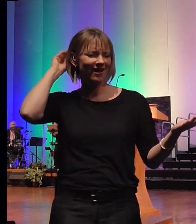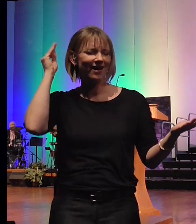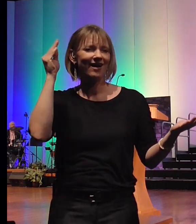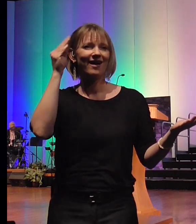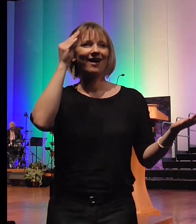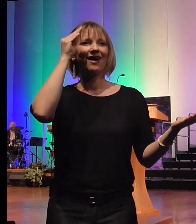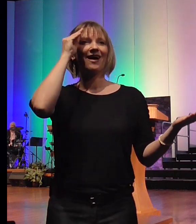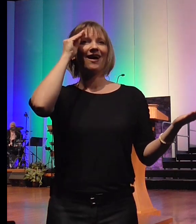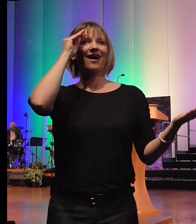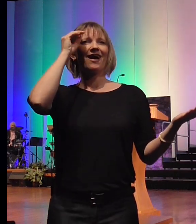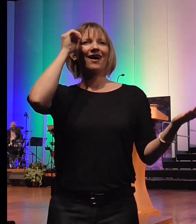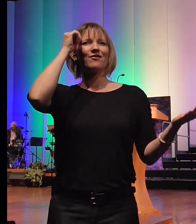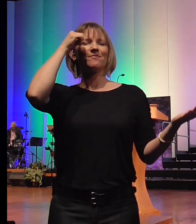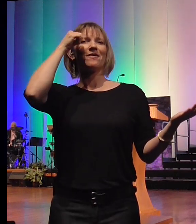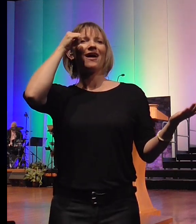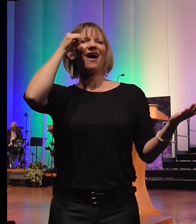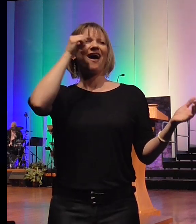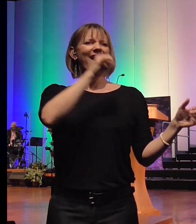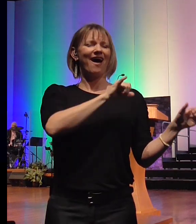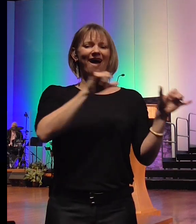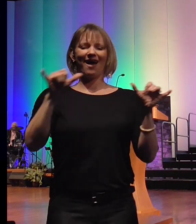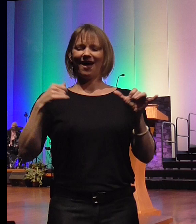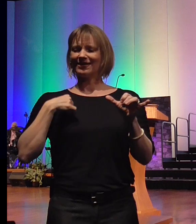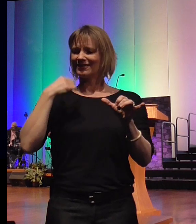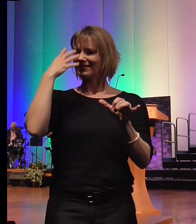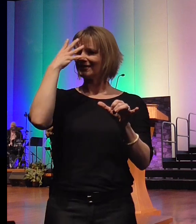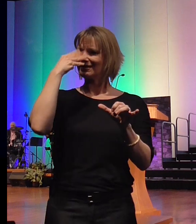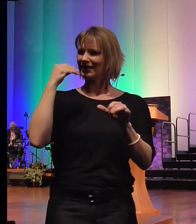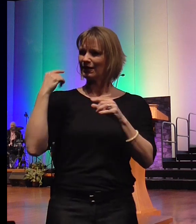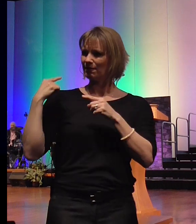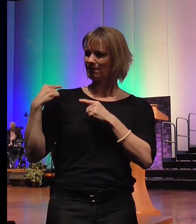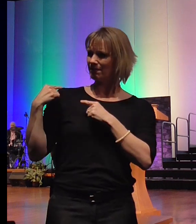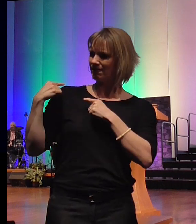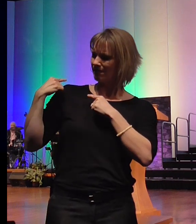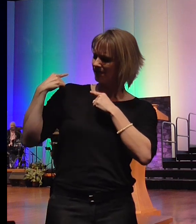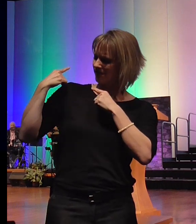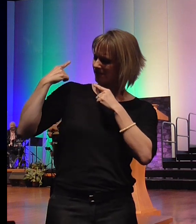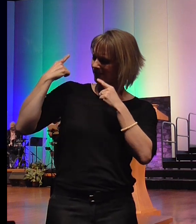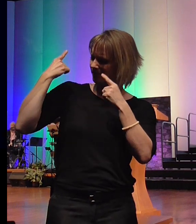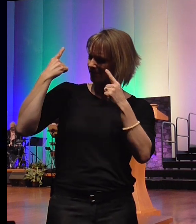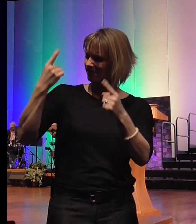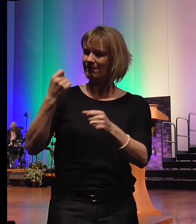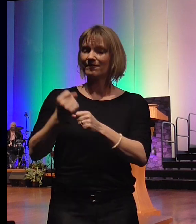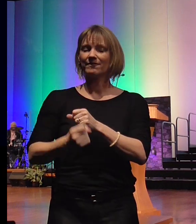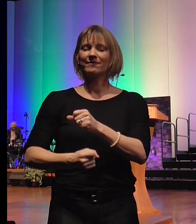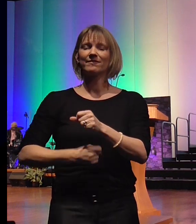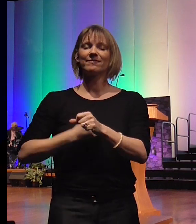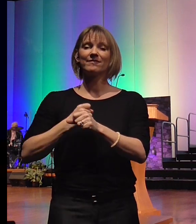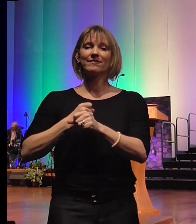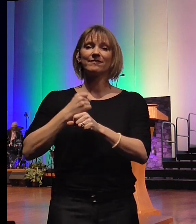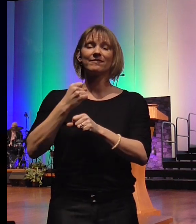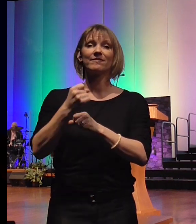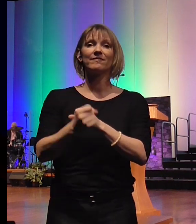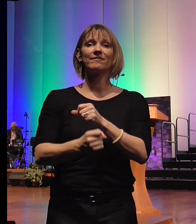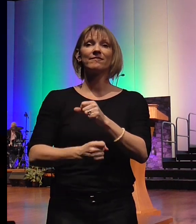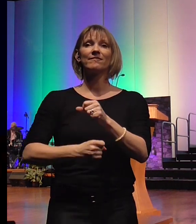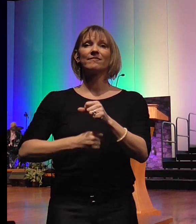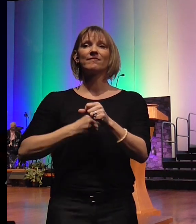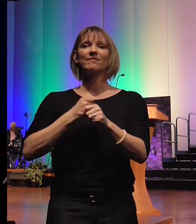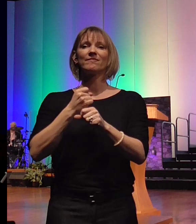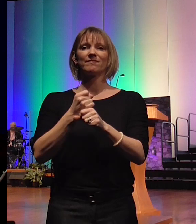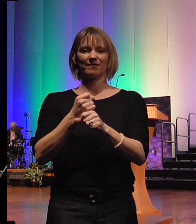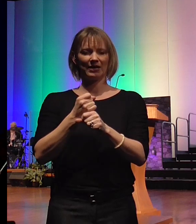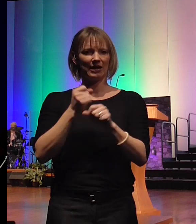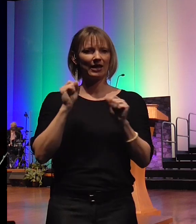like I've been sleeping for years. I'm not awake as